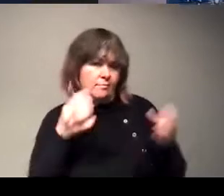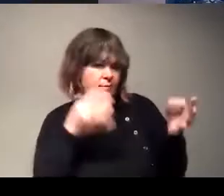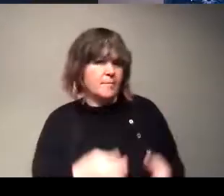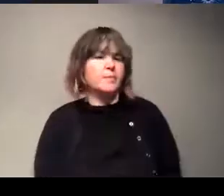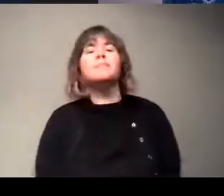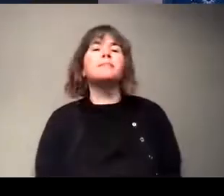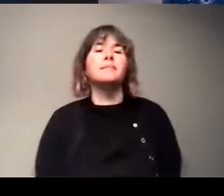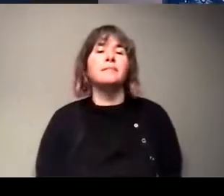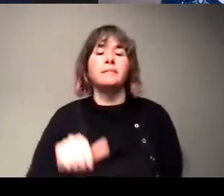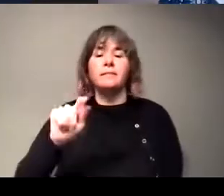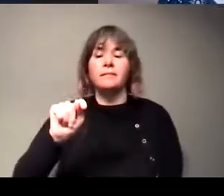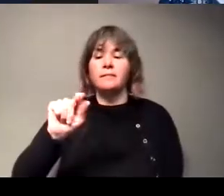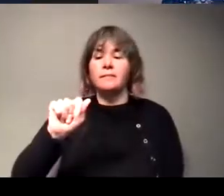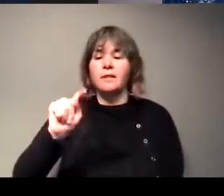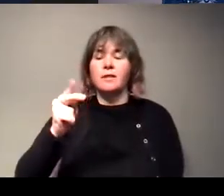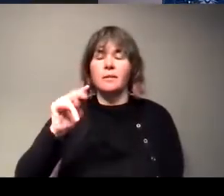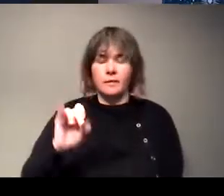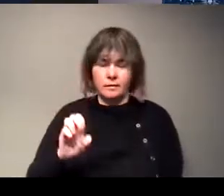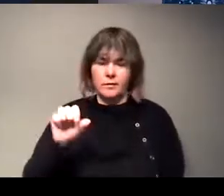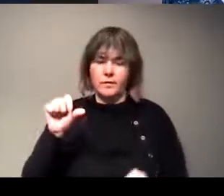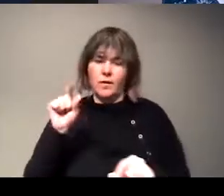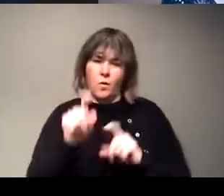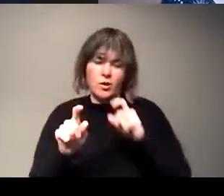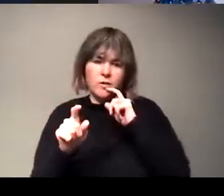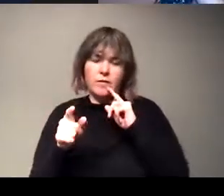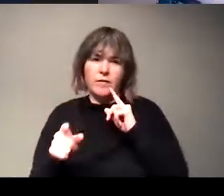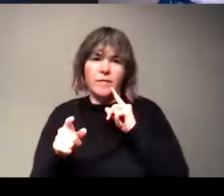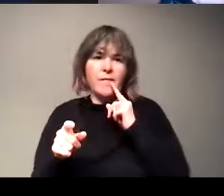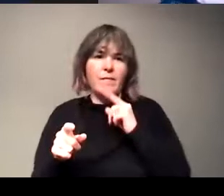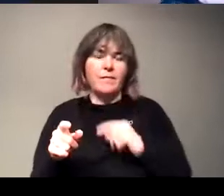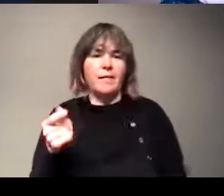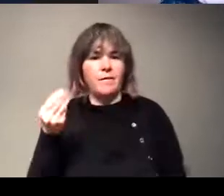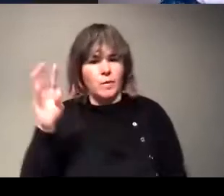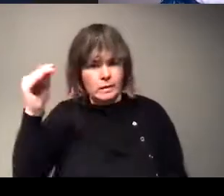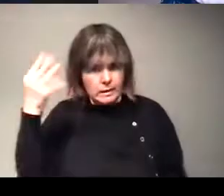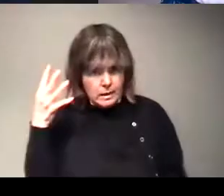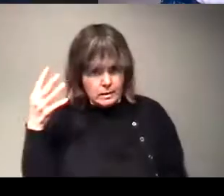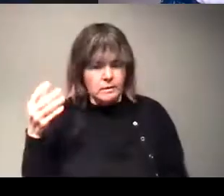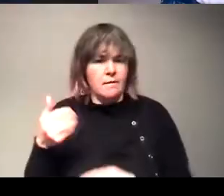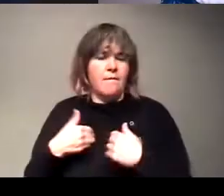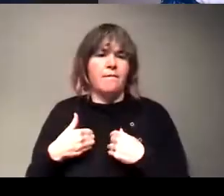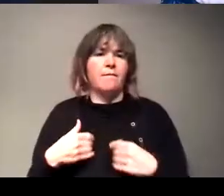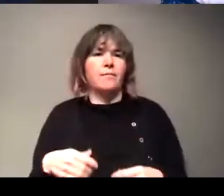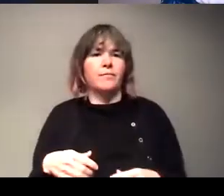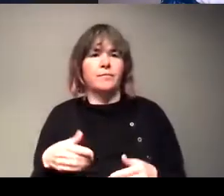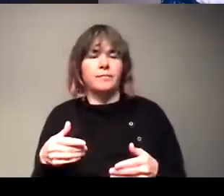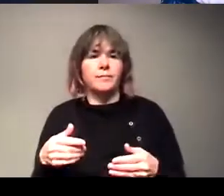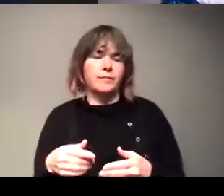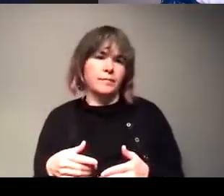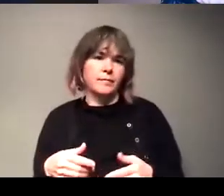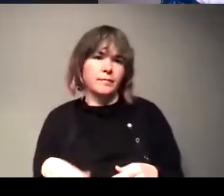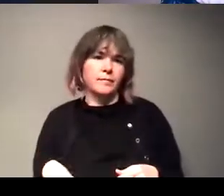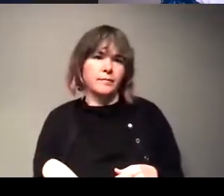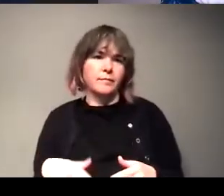a Tatooine question. So, we know Tatooine has two suns. We know that that's a close